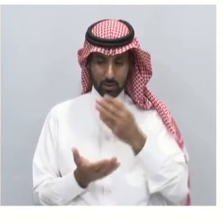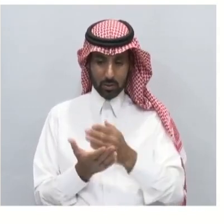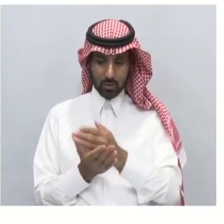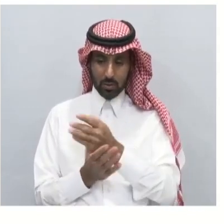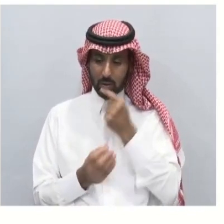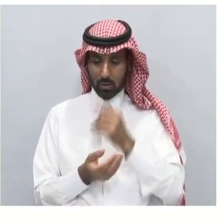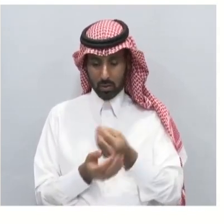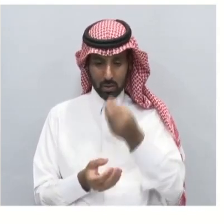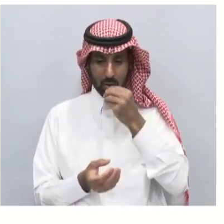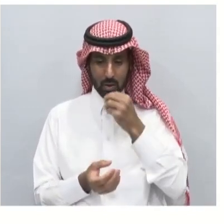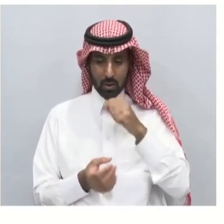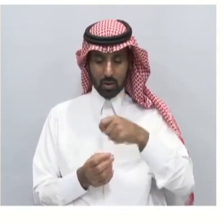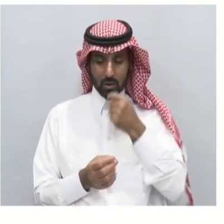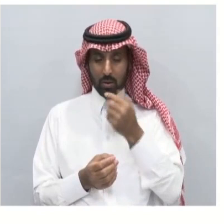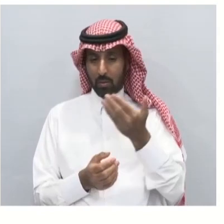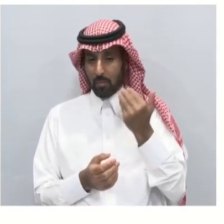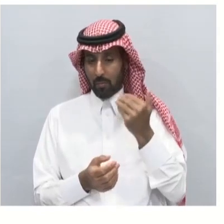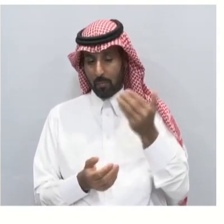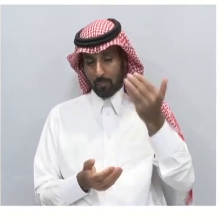main course.